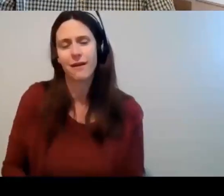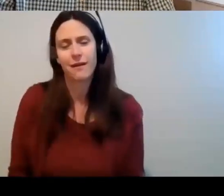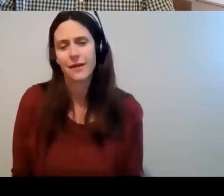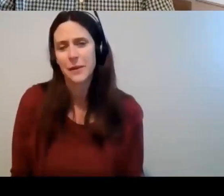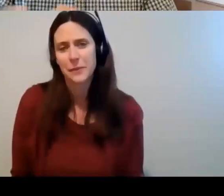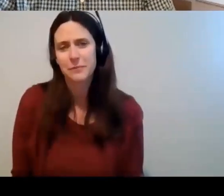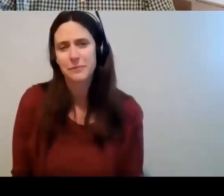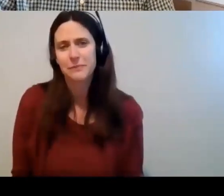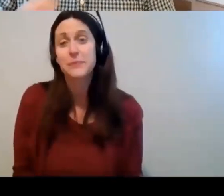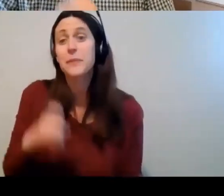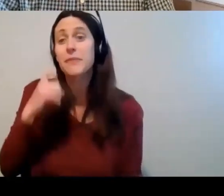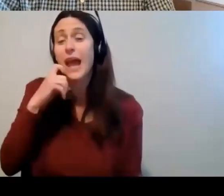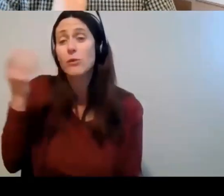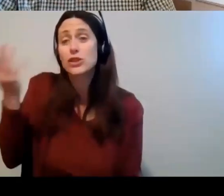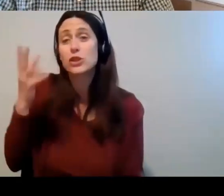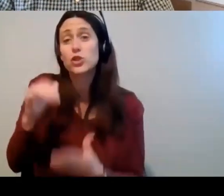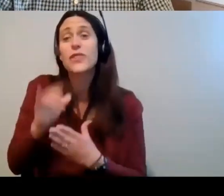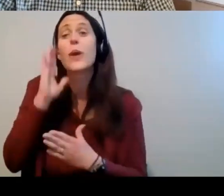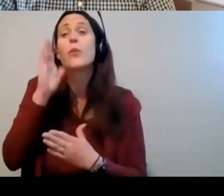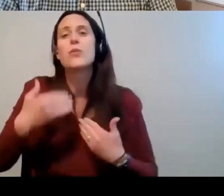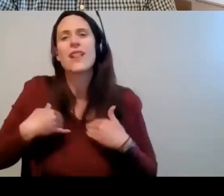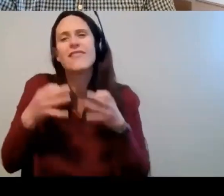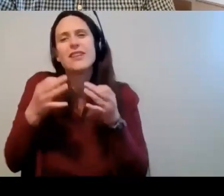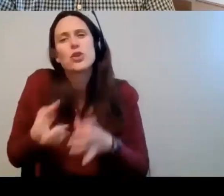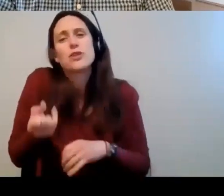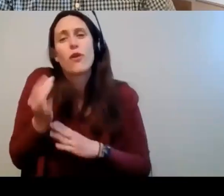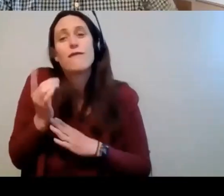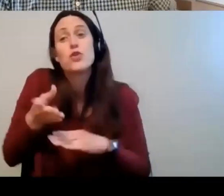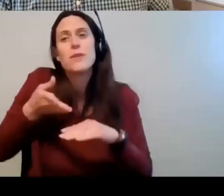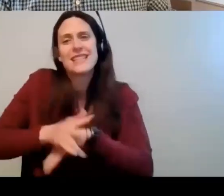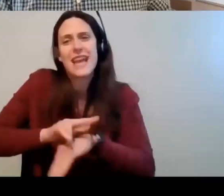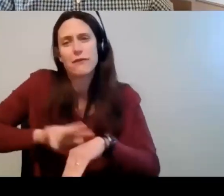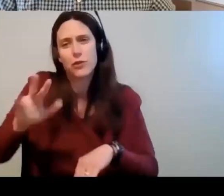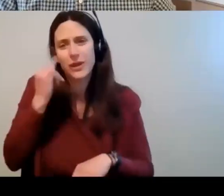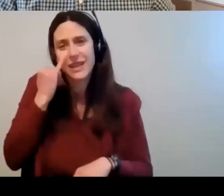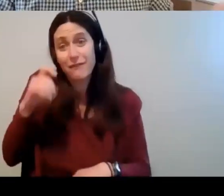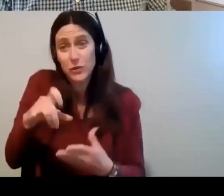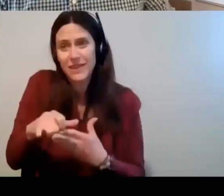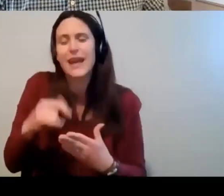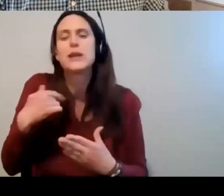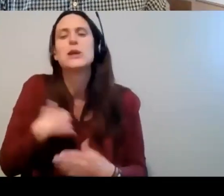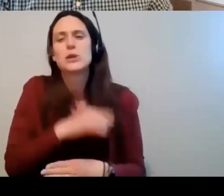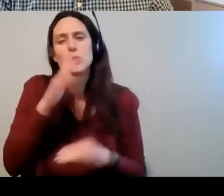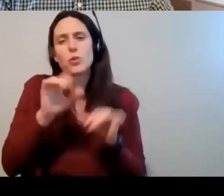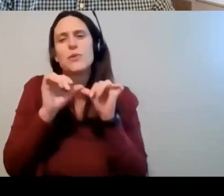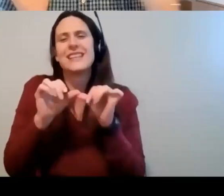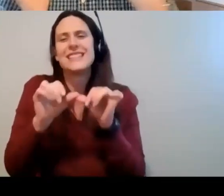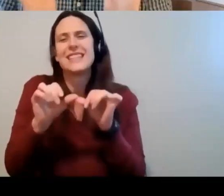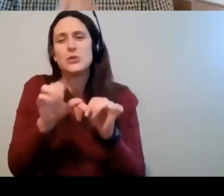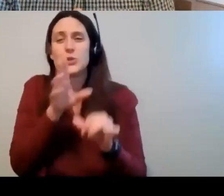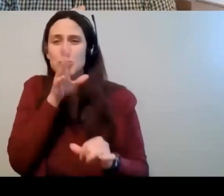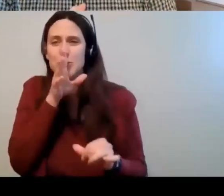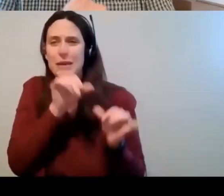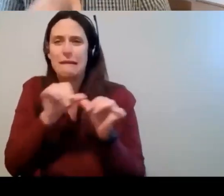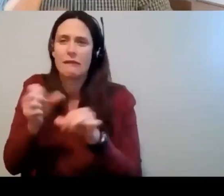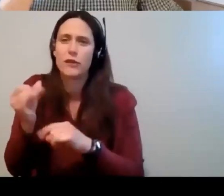I was just informed that we will have interpretation a few minutes after 3 for folks that need that. So we'll continue to work on it. Okay,